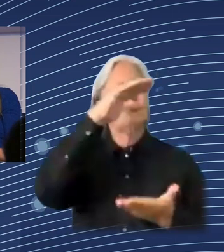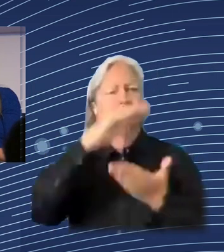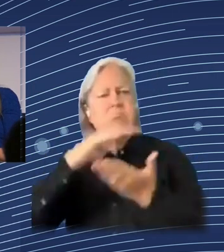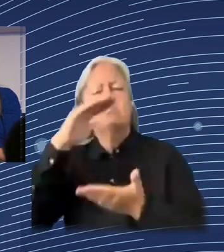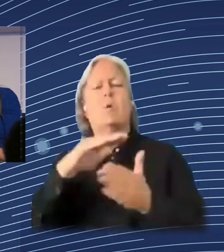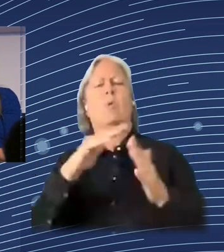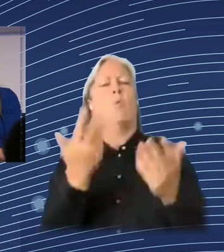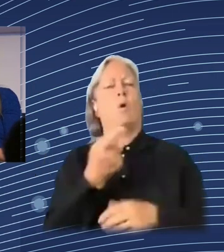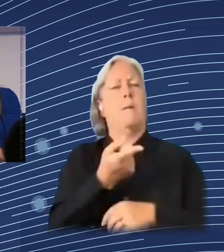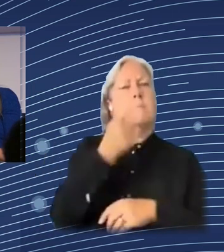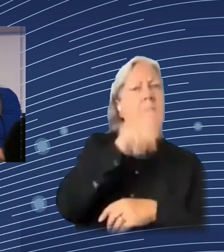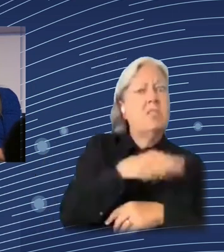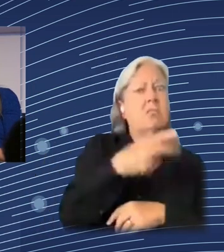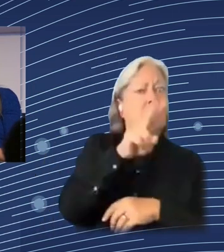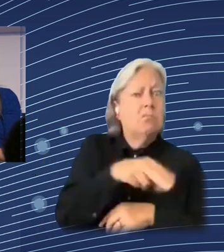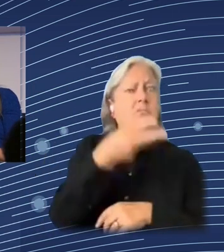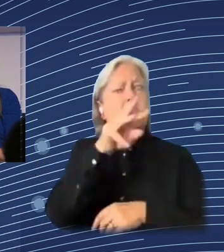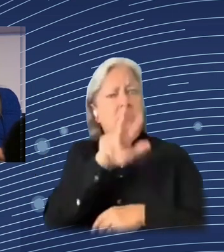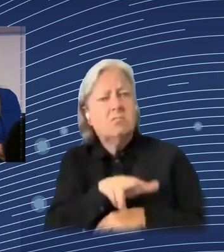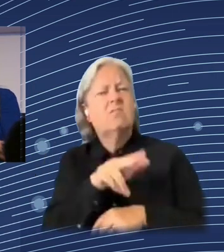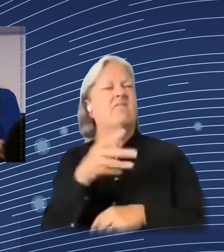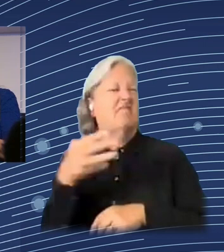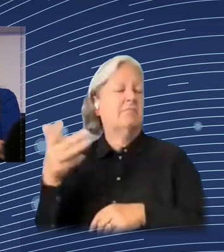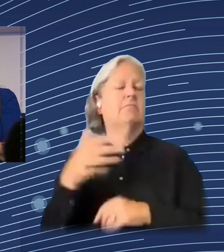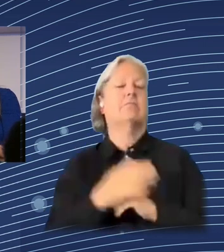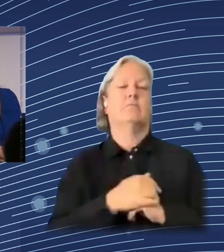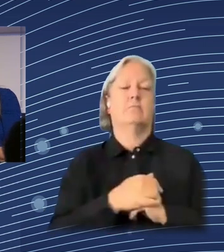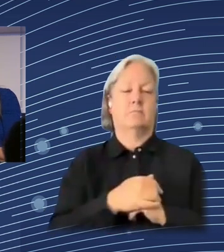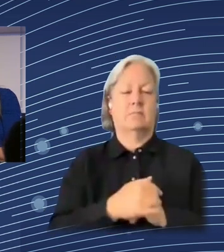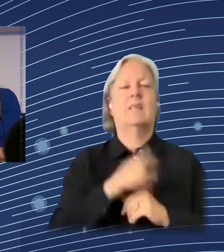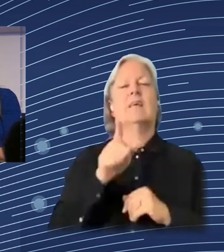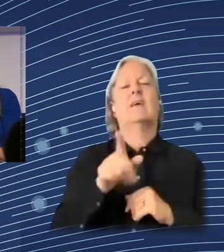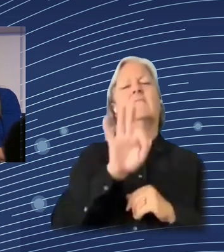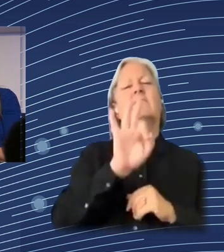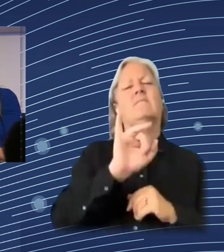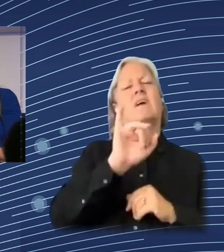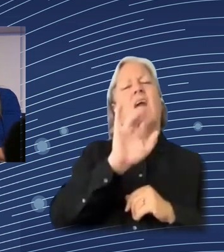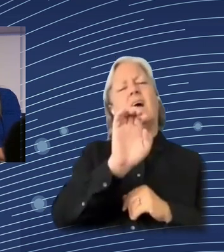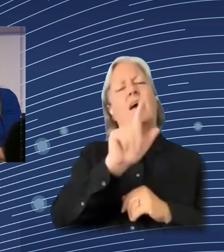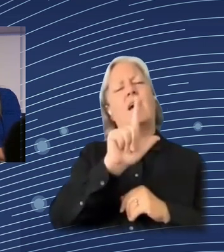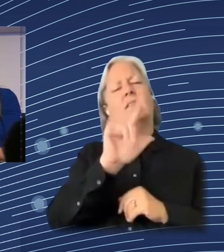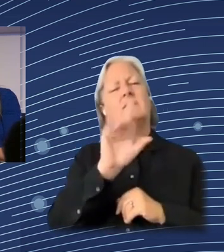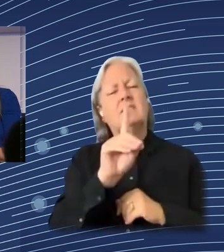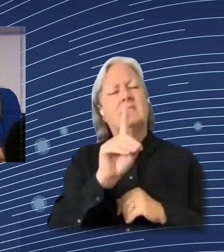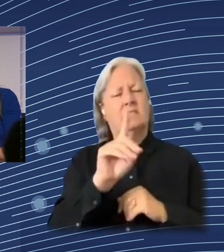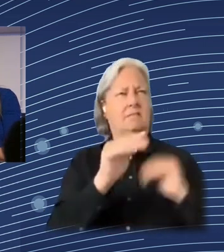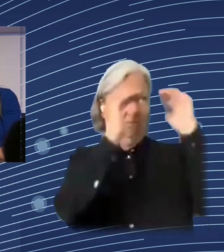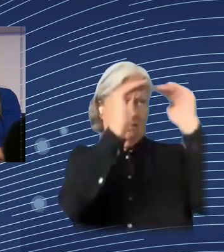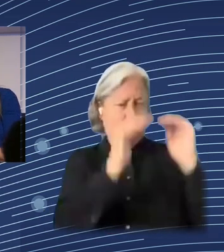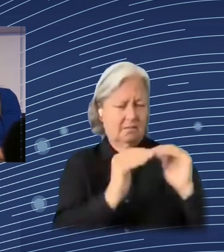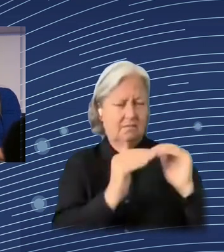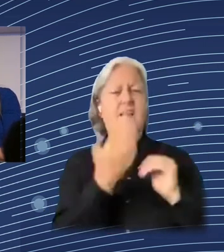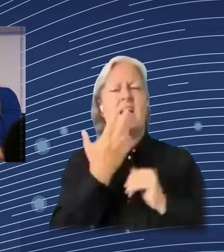and field specific causes and risks were